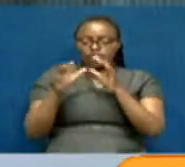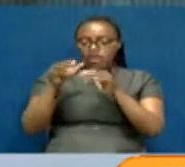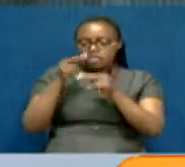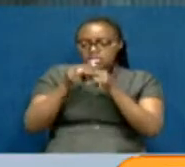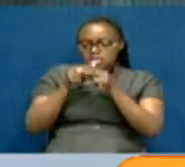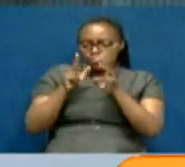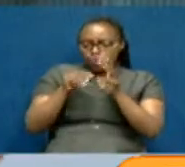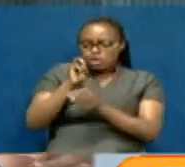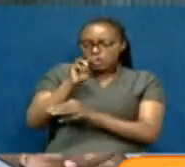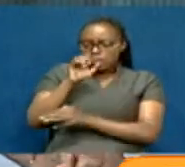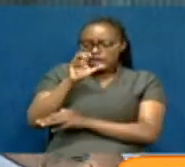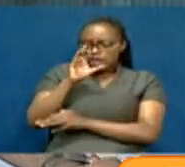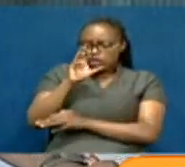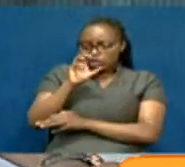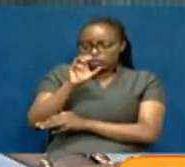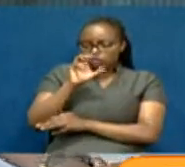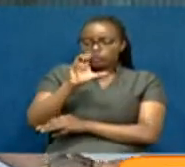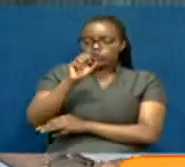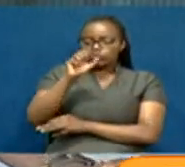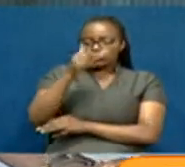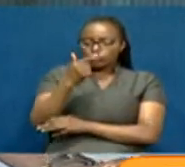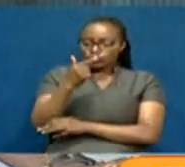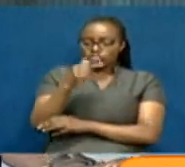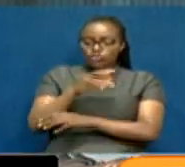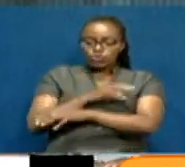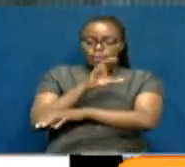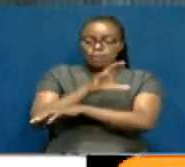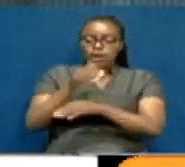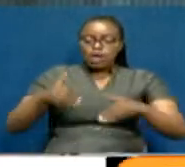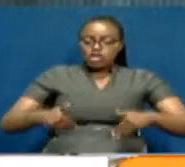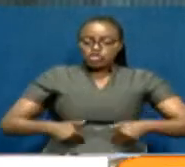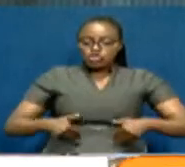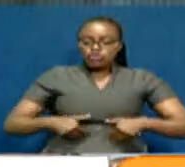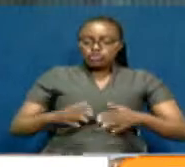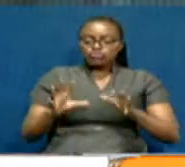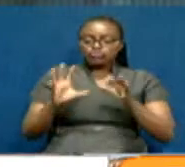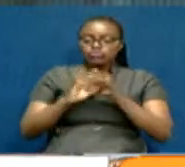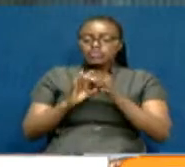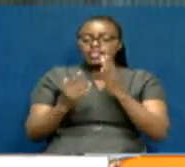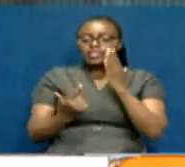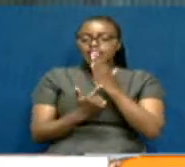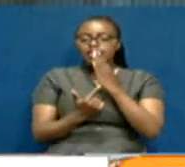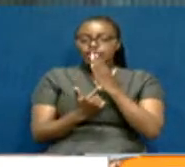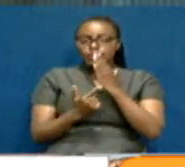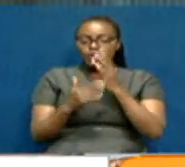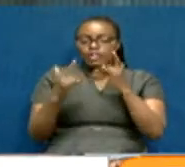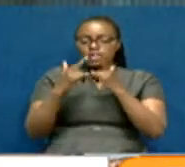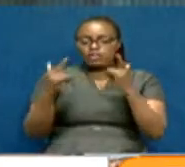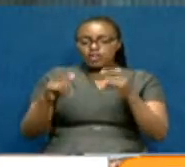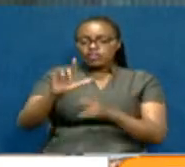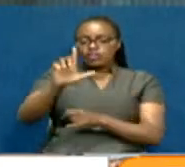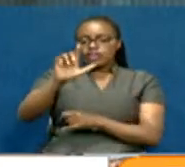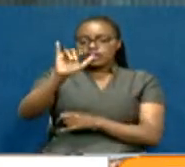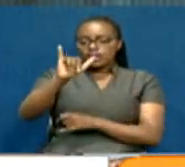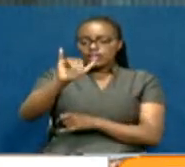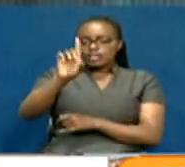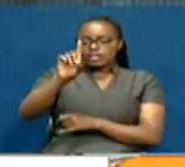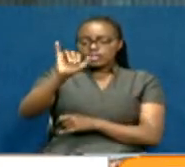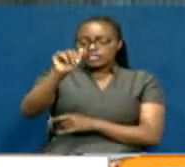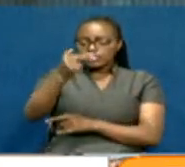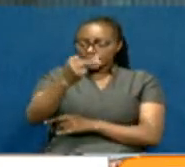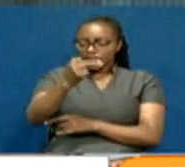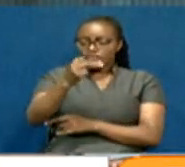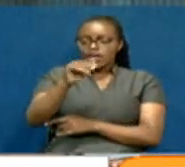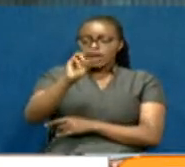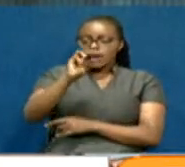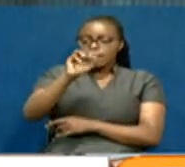Microsoft plans to empower more youth in the country in bridging the technology gap that currently exists. Lydia Karanja, lead at